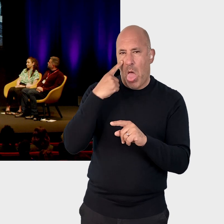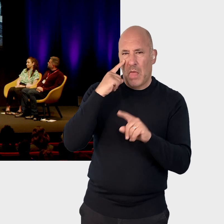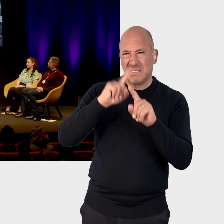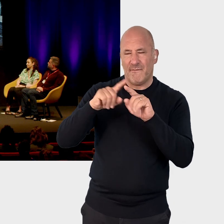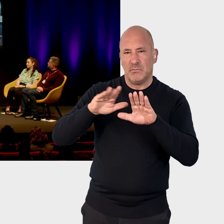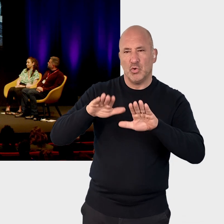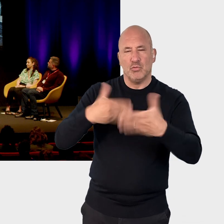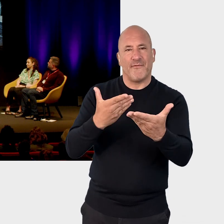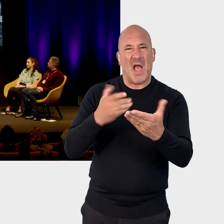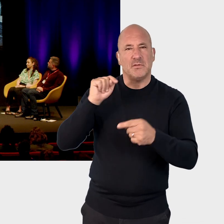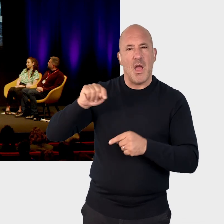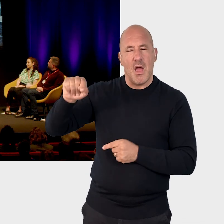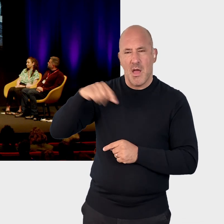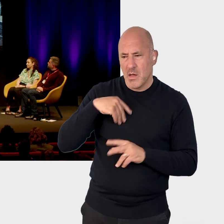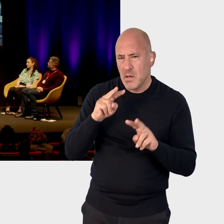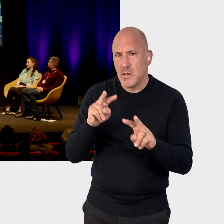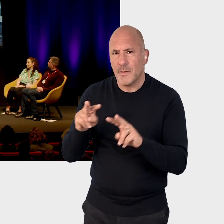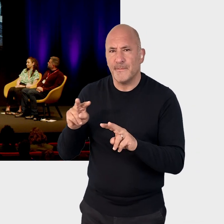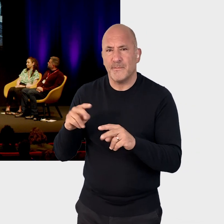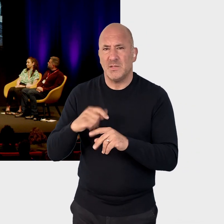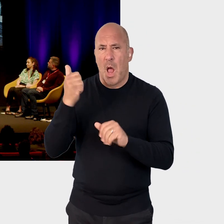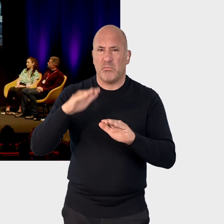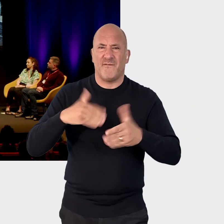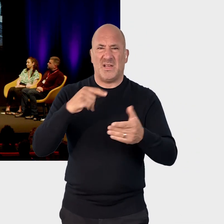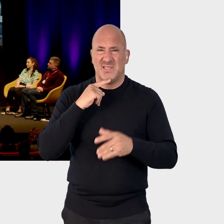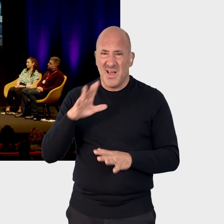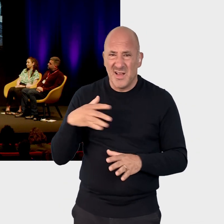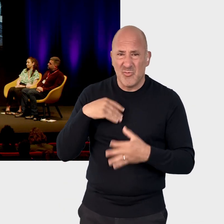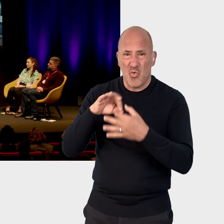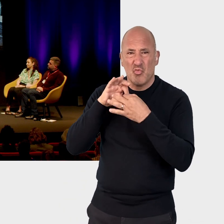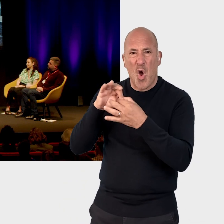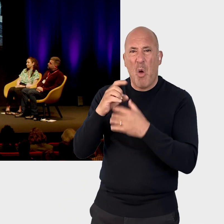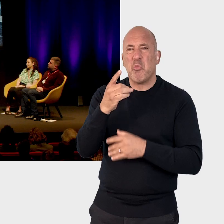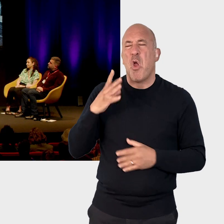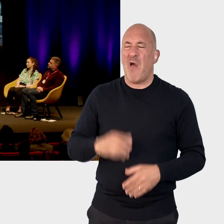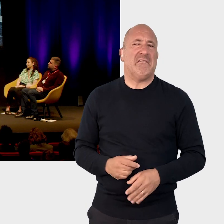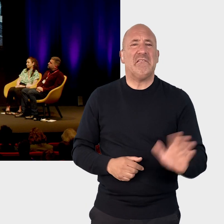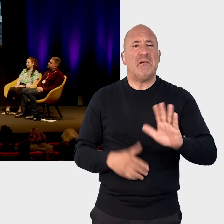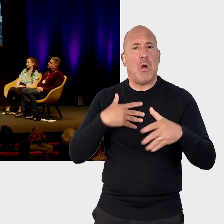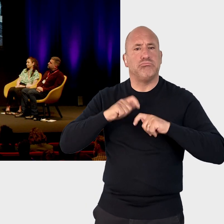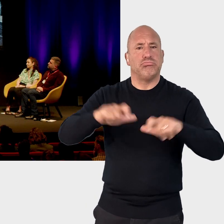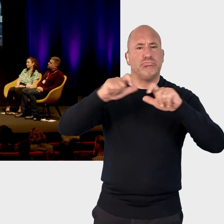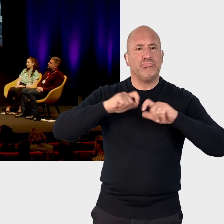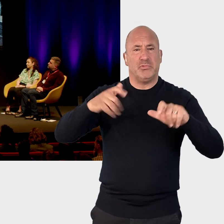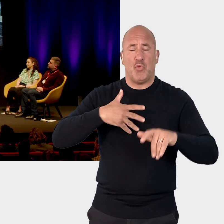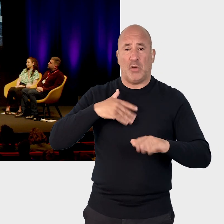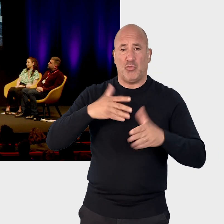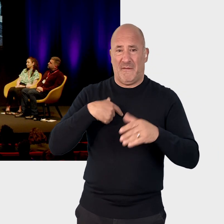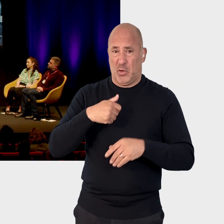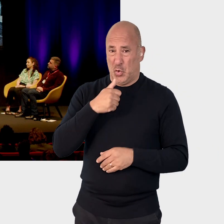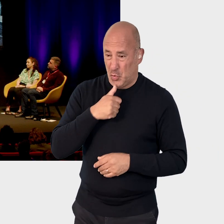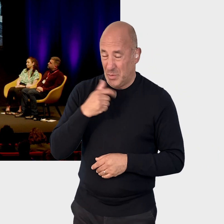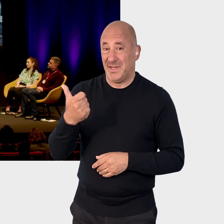service providers on the estate. Service providers were also keen for us to not work with them on a